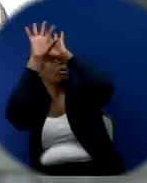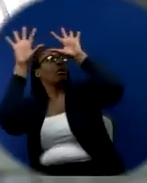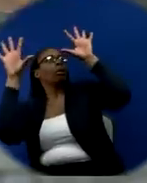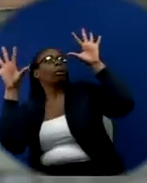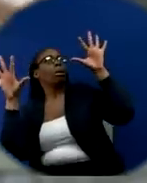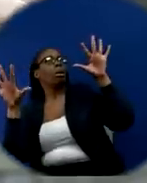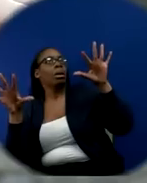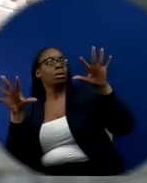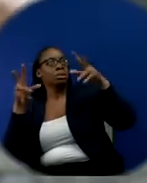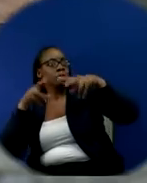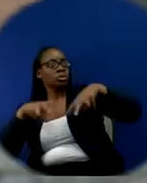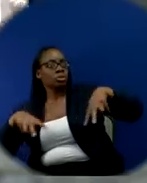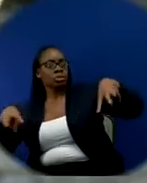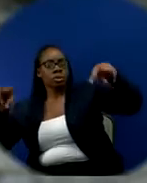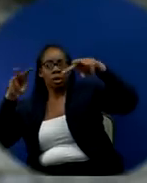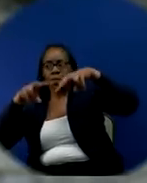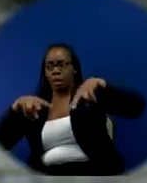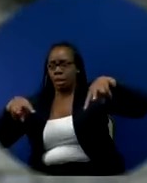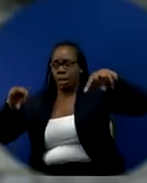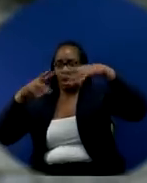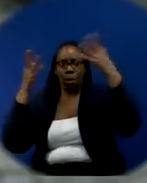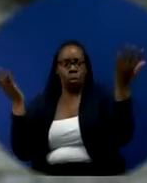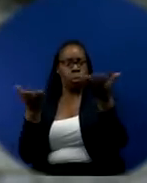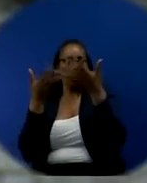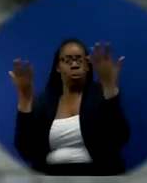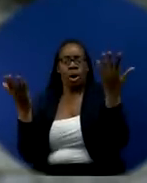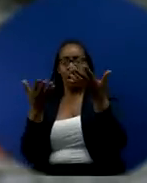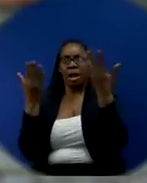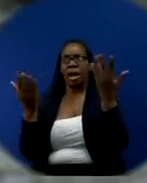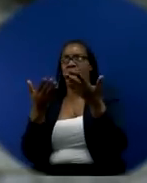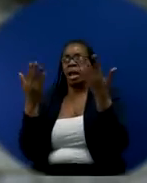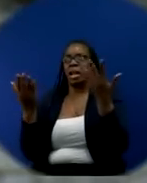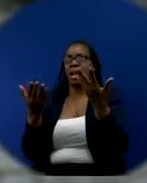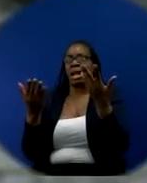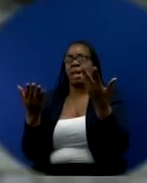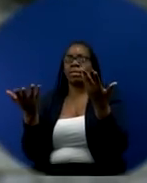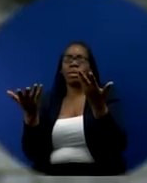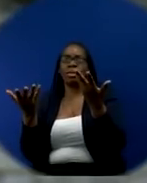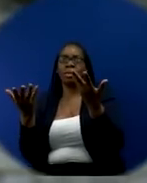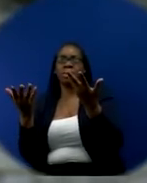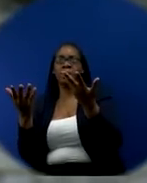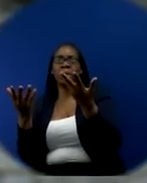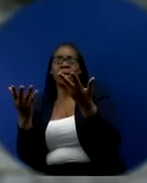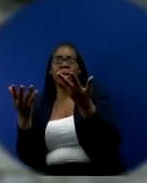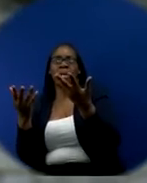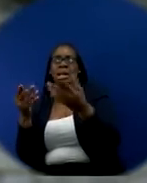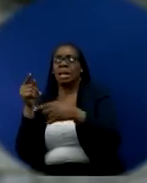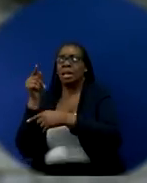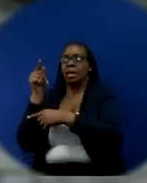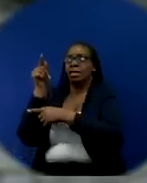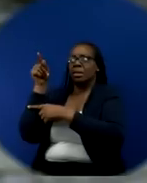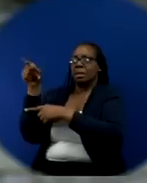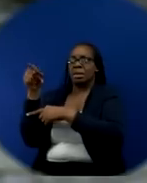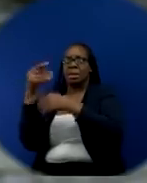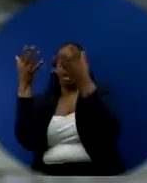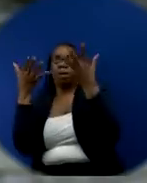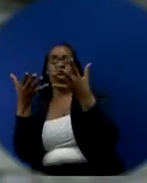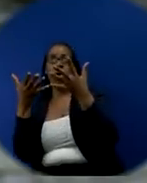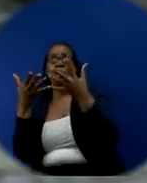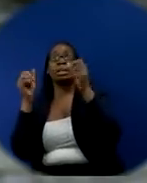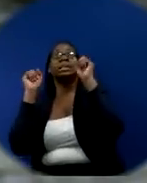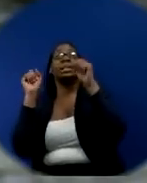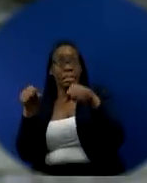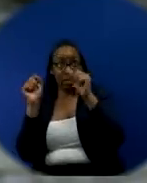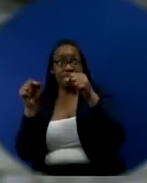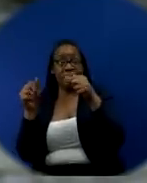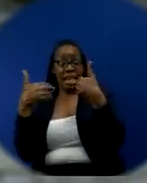scurrying about to make sure that whatever the master of the house wanted, it would be made available to him.